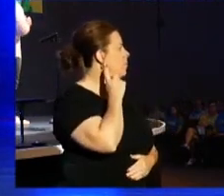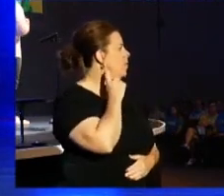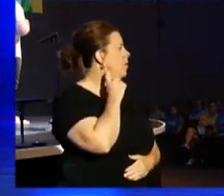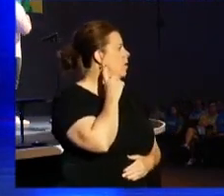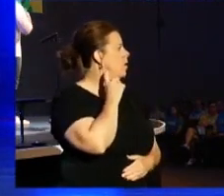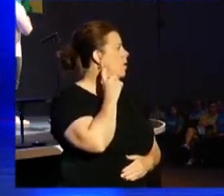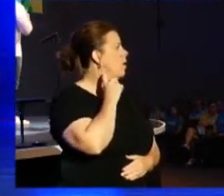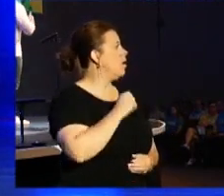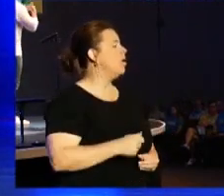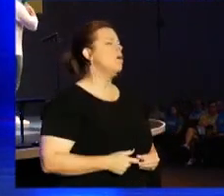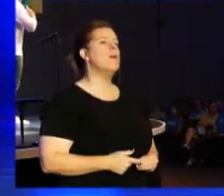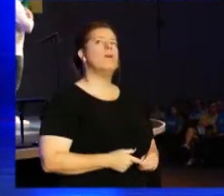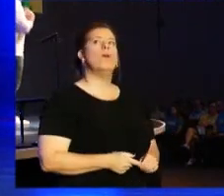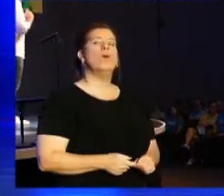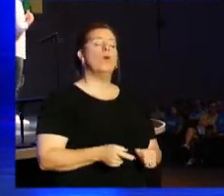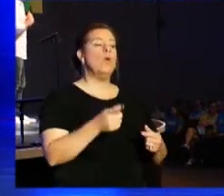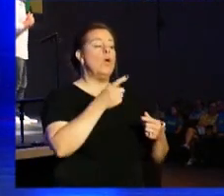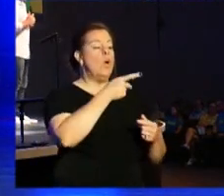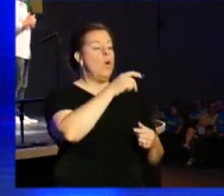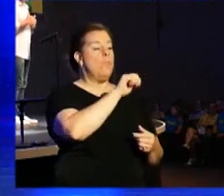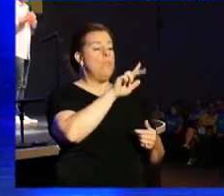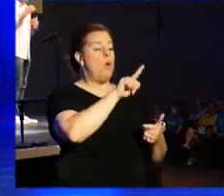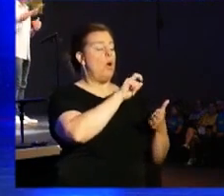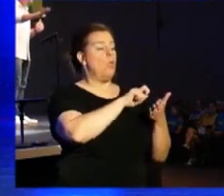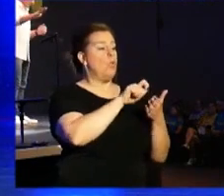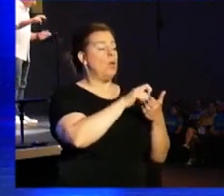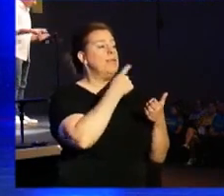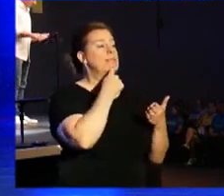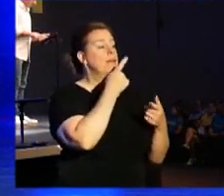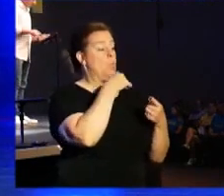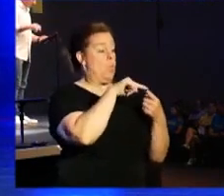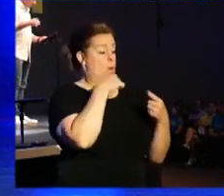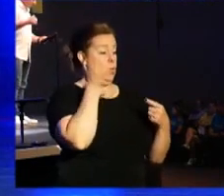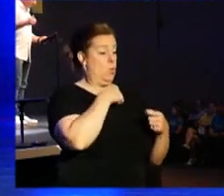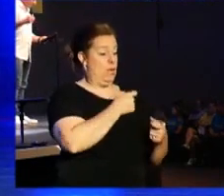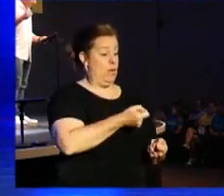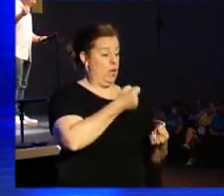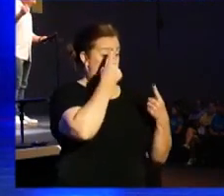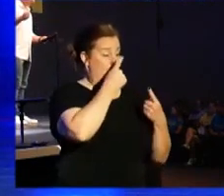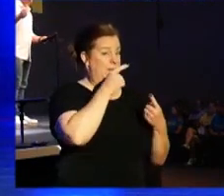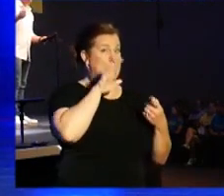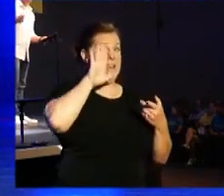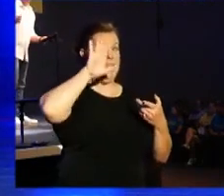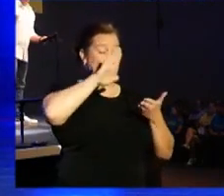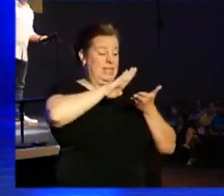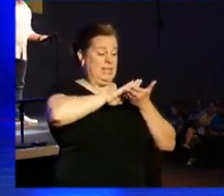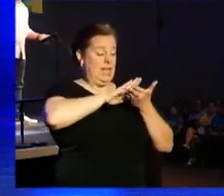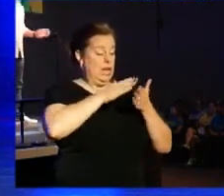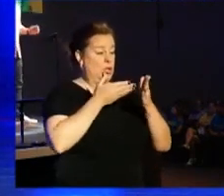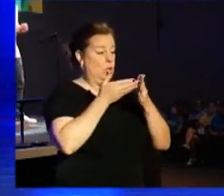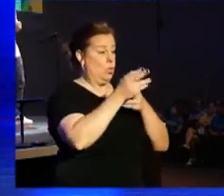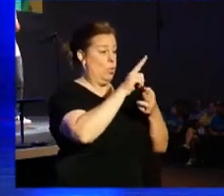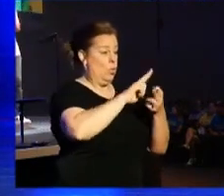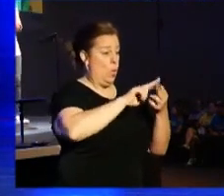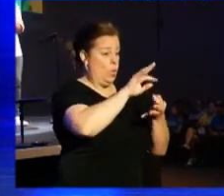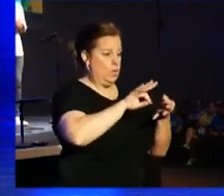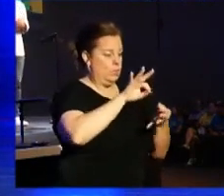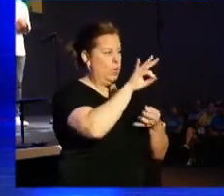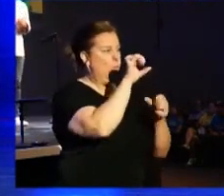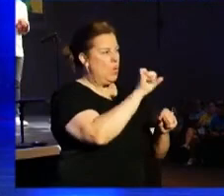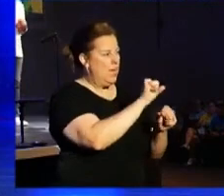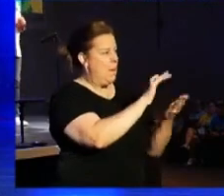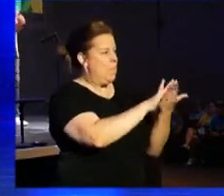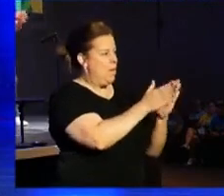what Paul wrote to Titus, where he said, when we understand God's kindness, through the power of the Holy Spirit, we can be kind to other people. And when Paul wrote that